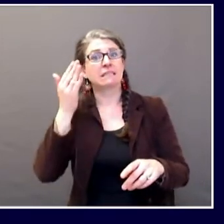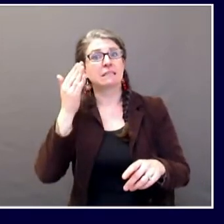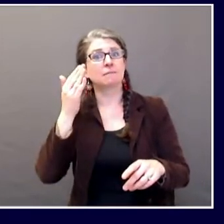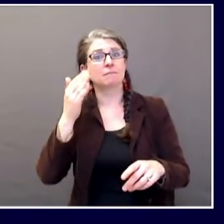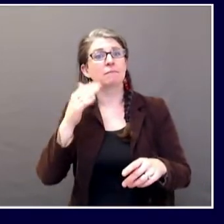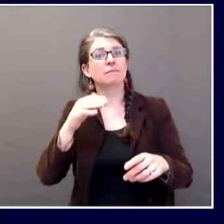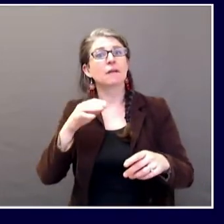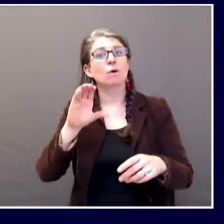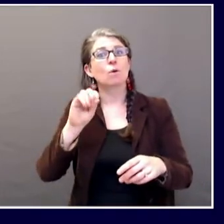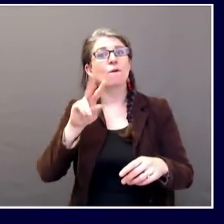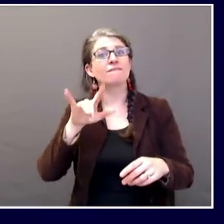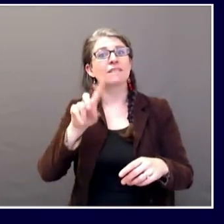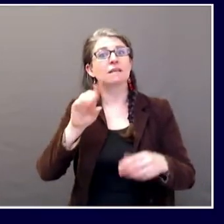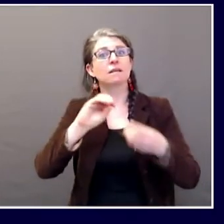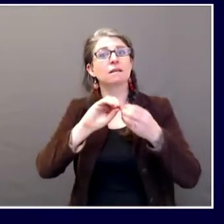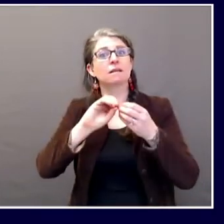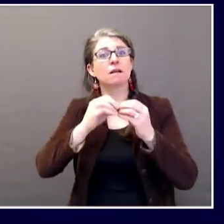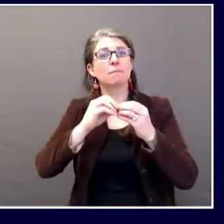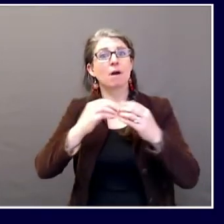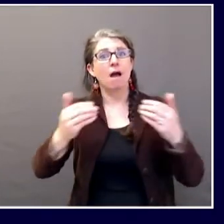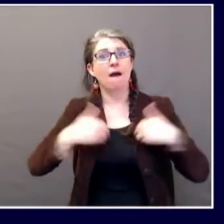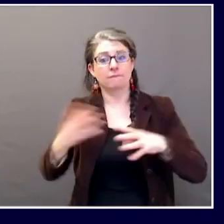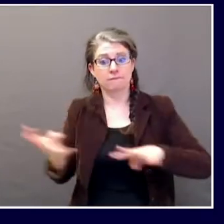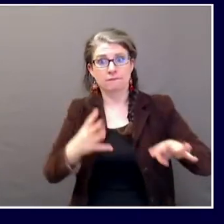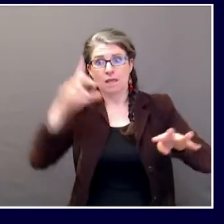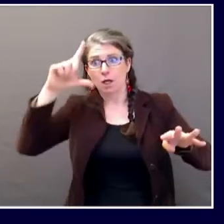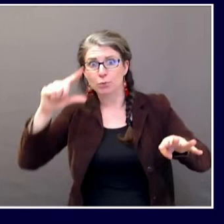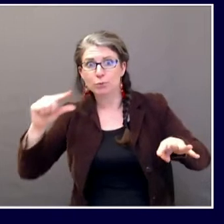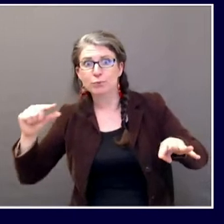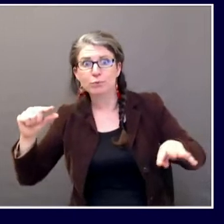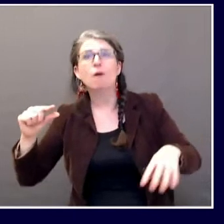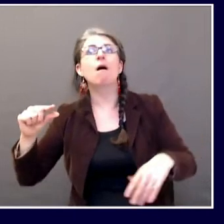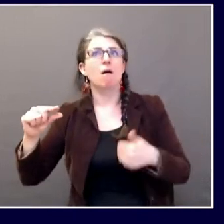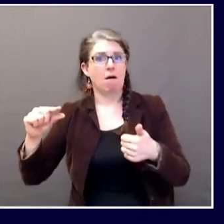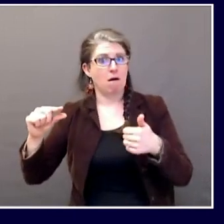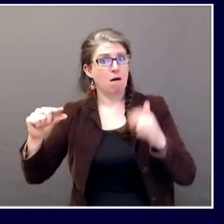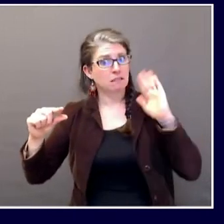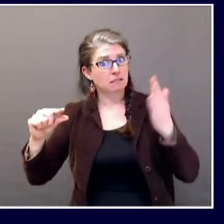and what could put us at risk for resurgence?